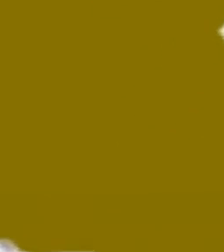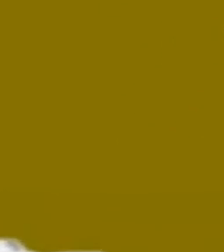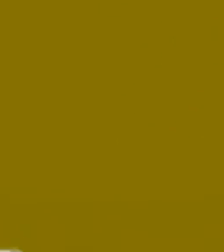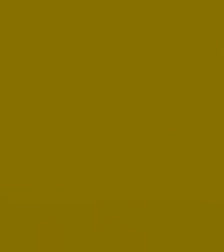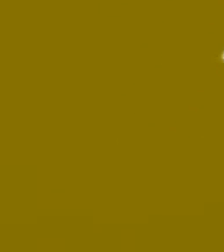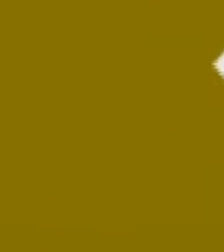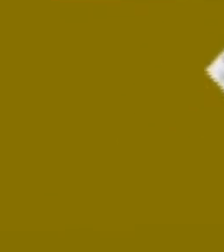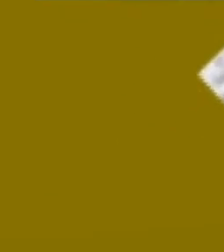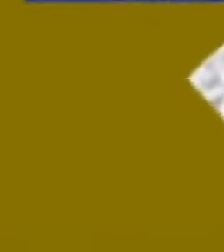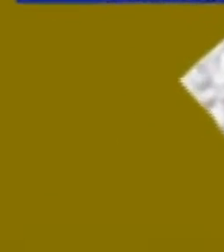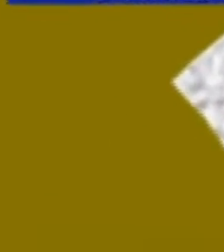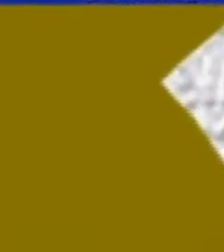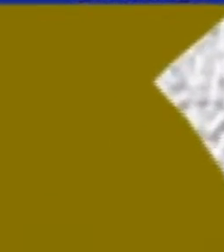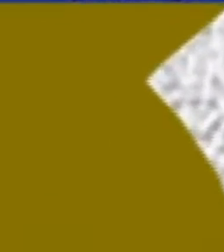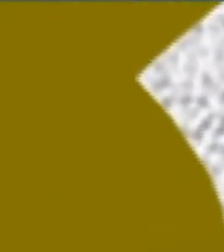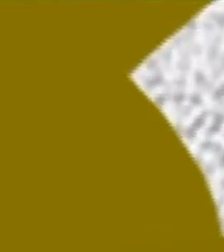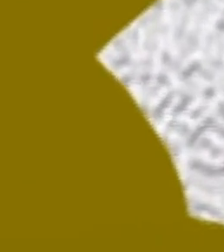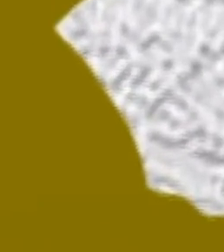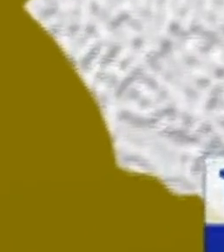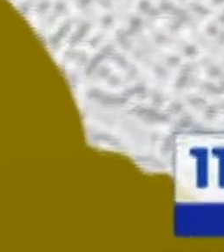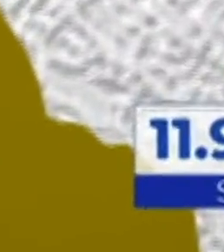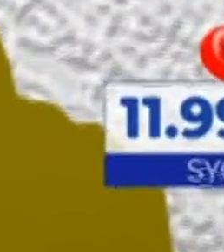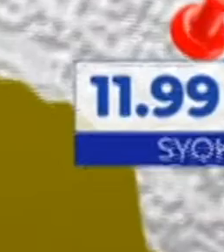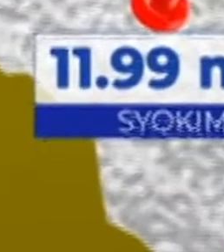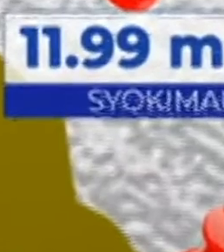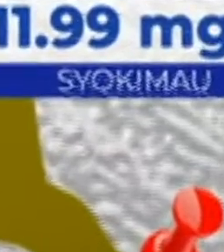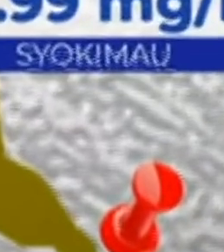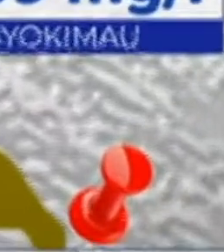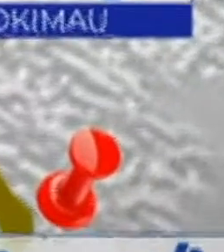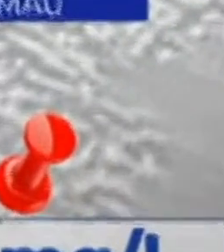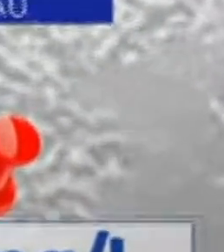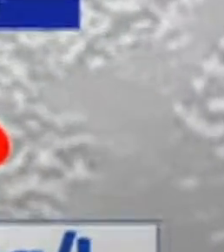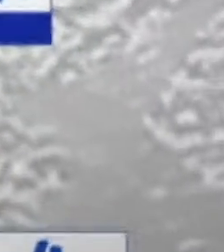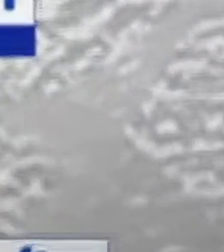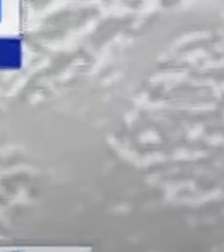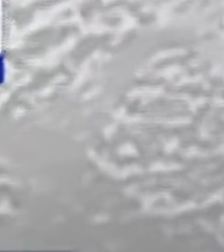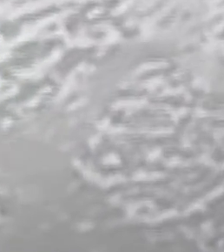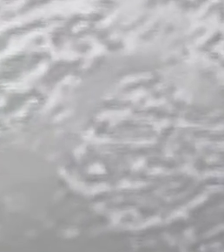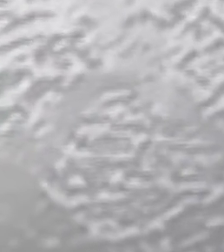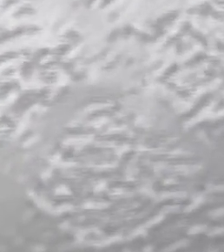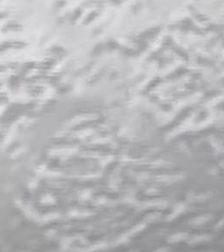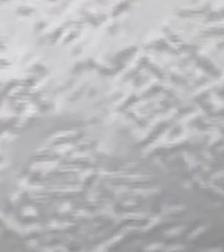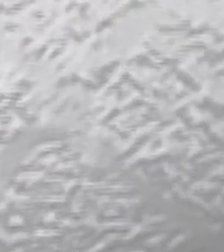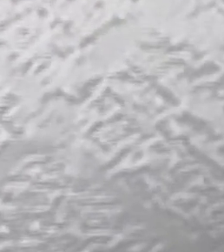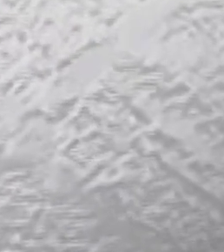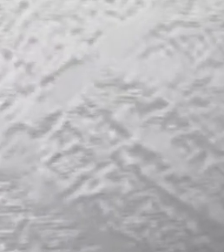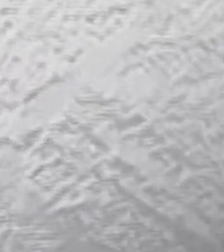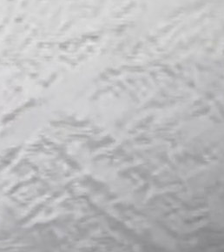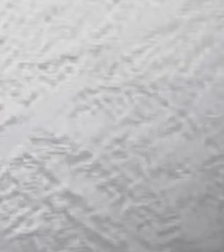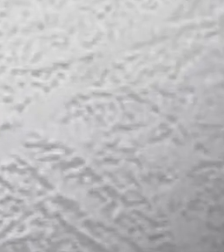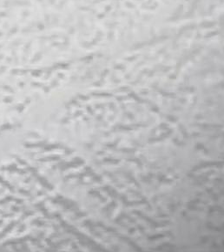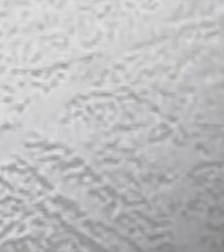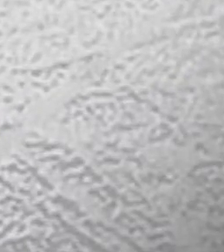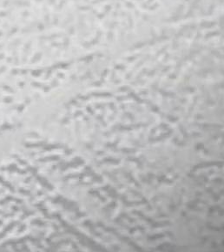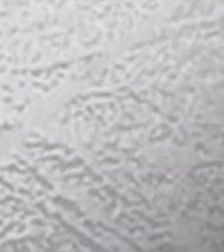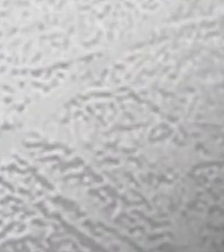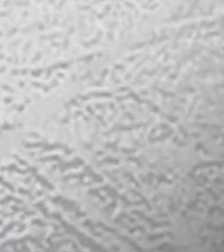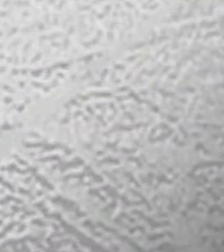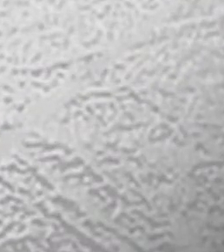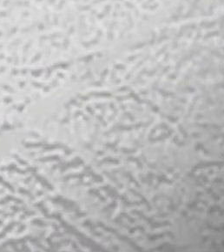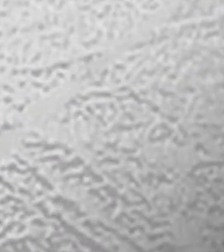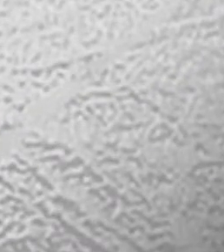liter, followed by Kilimani at 12.6, then Siokimau, Utawala, Athi River, Kangundo